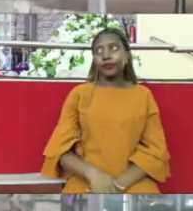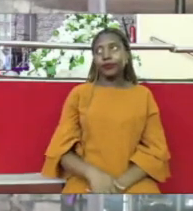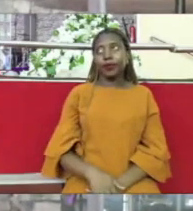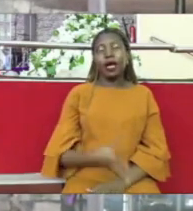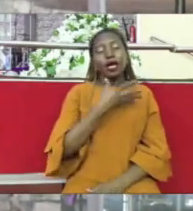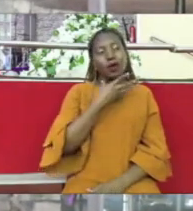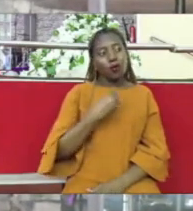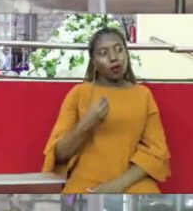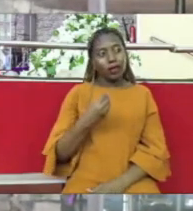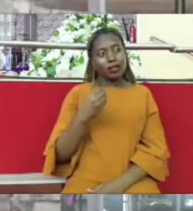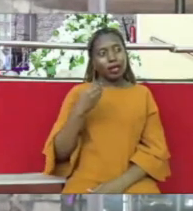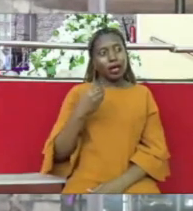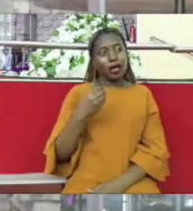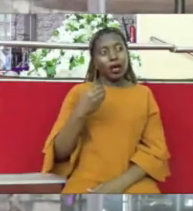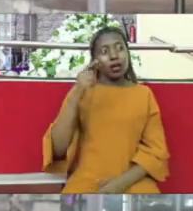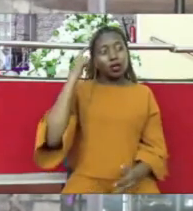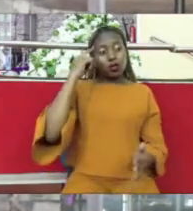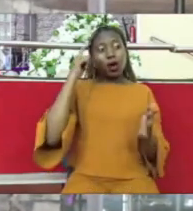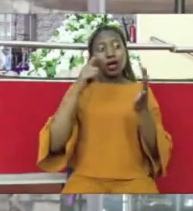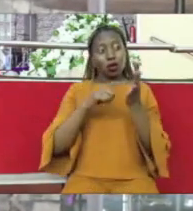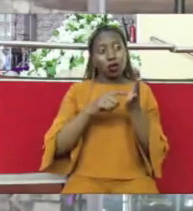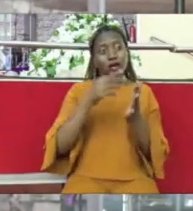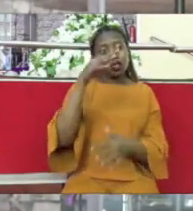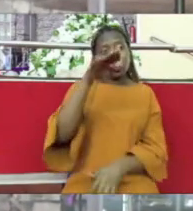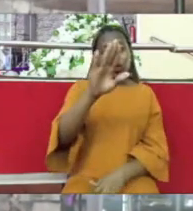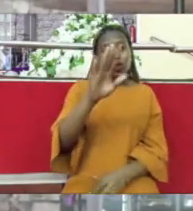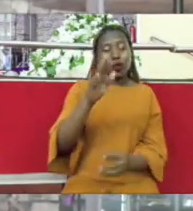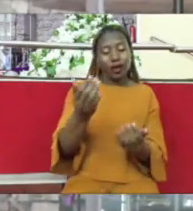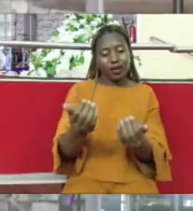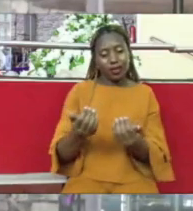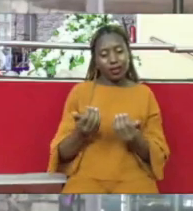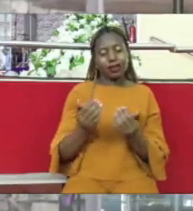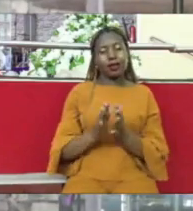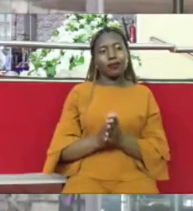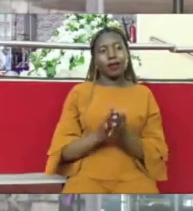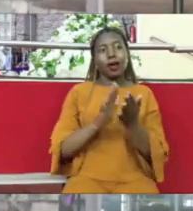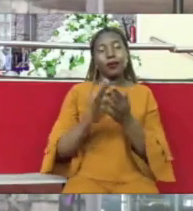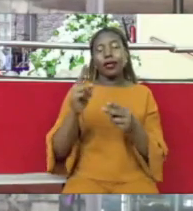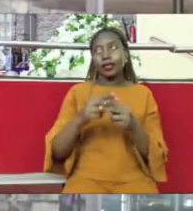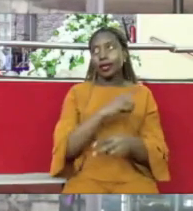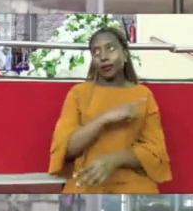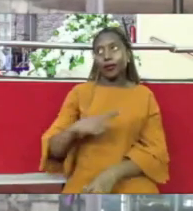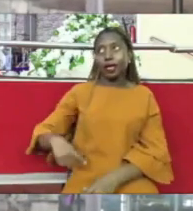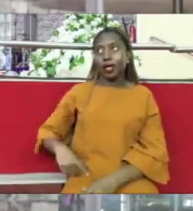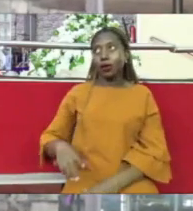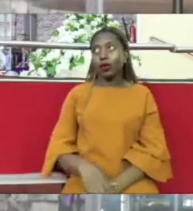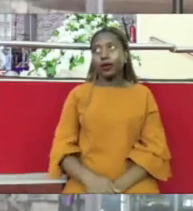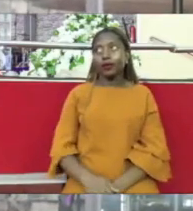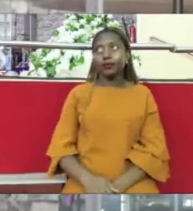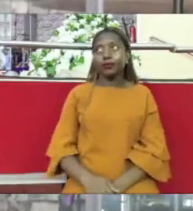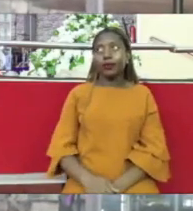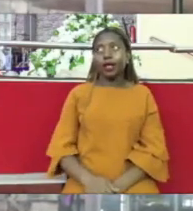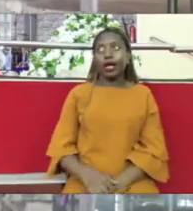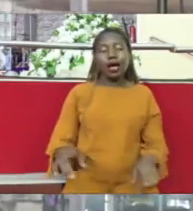to acknowledge your need. Anataka tambue mahitaji yako. Praise the name of the Lord. Hallelujah. Unlike Jacob,